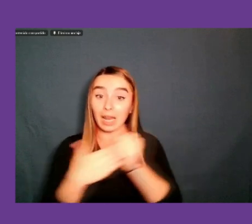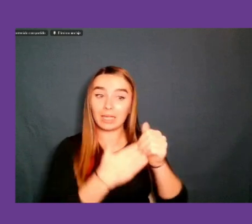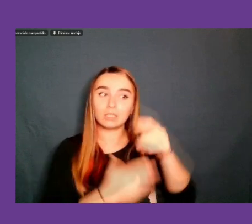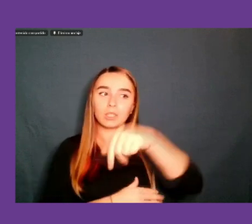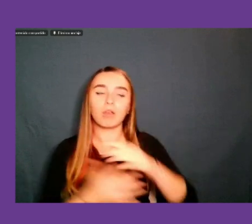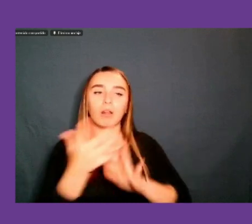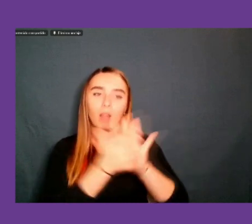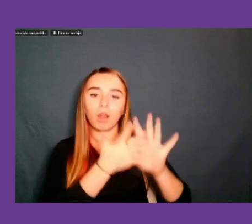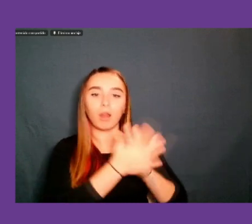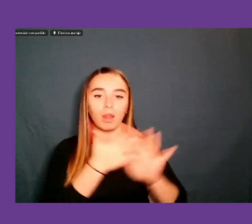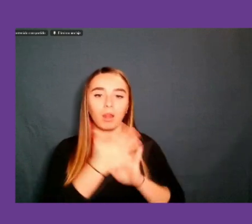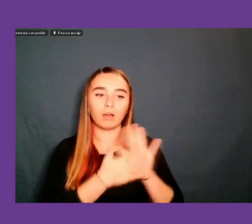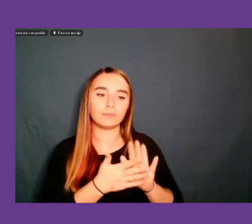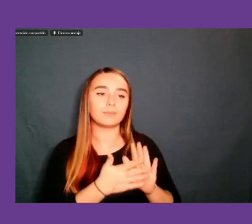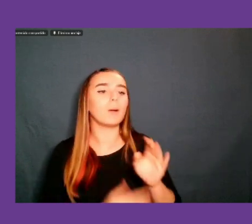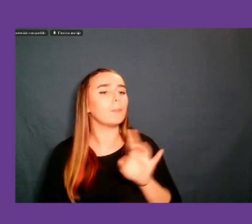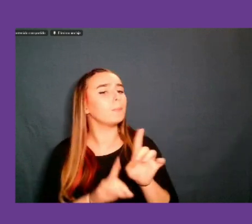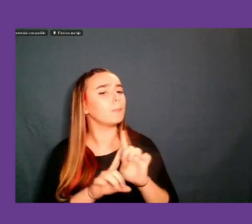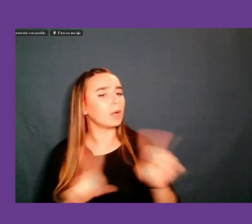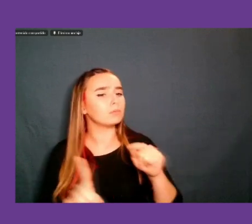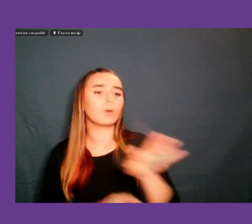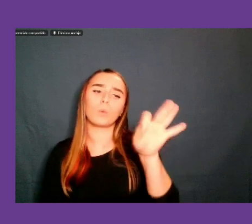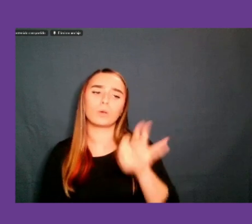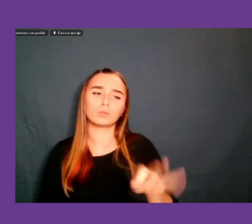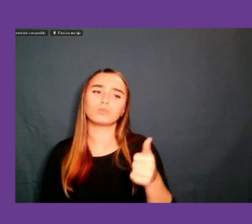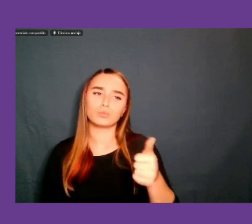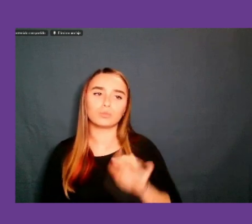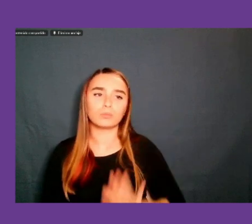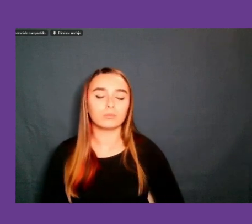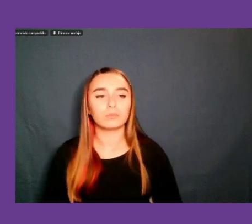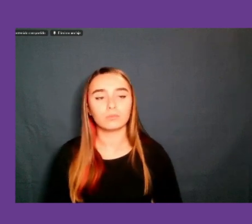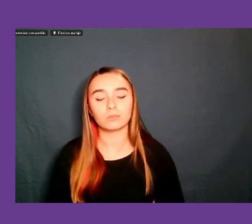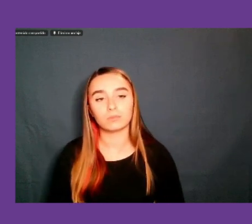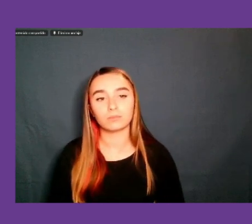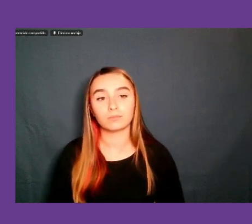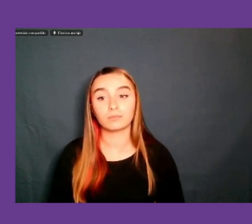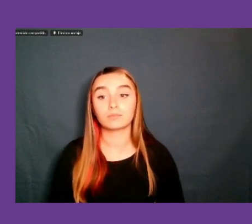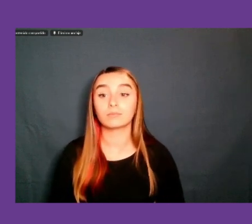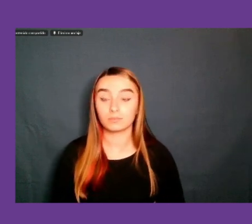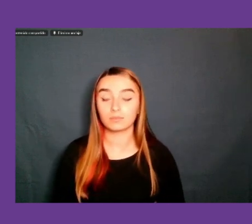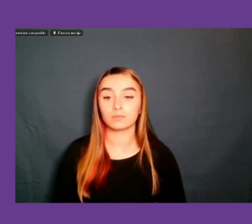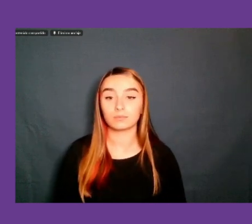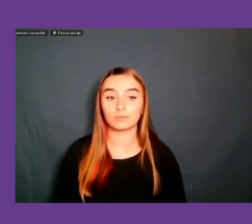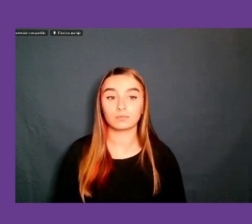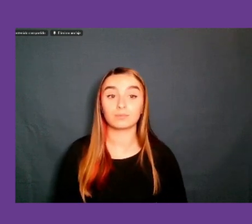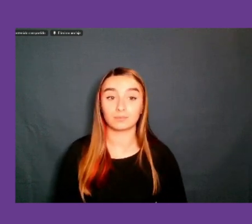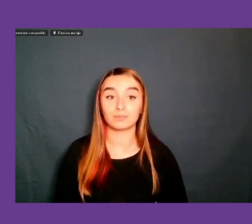But it's a key question. It is a key question for us. And in fact, just